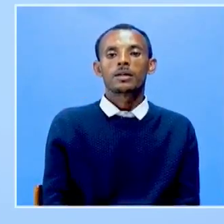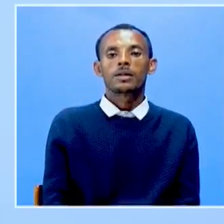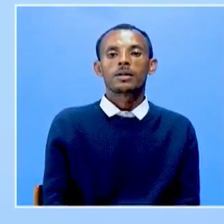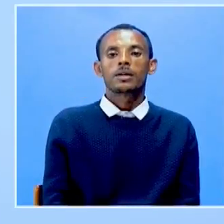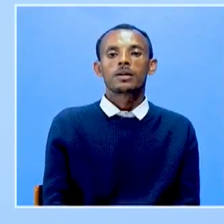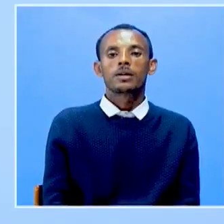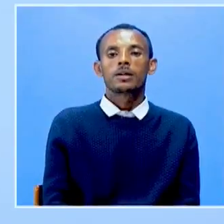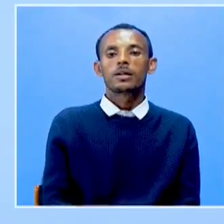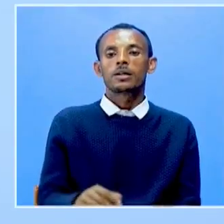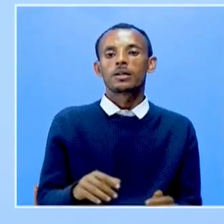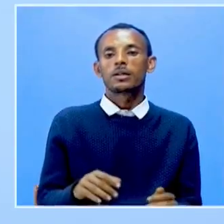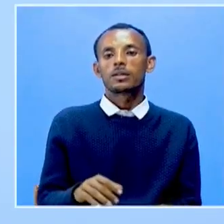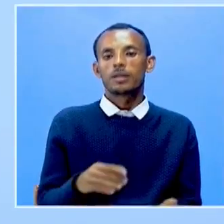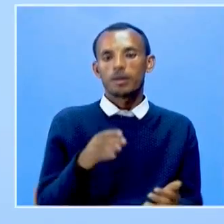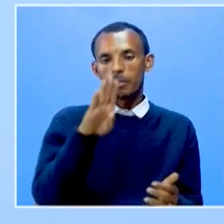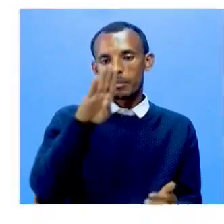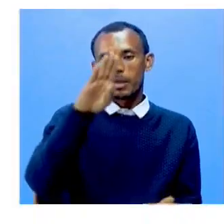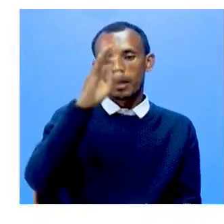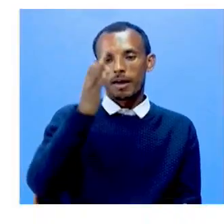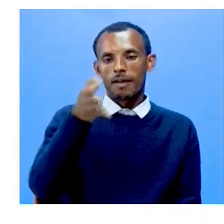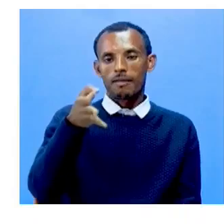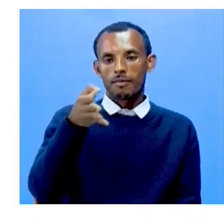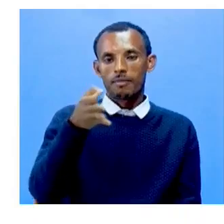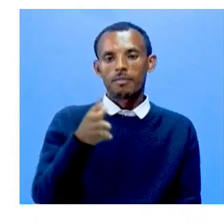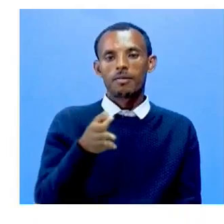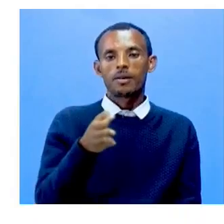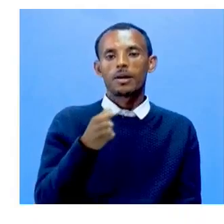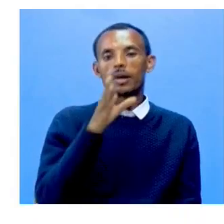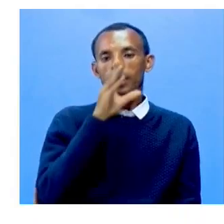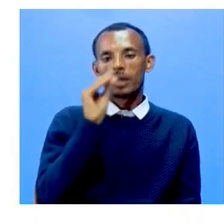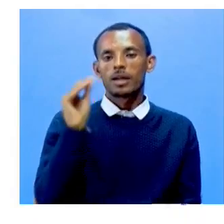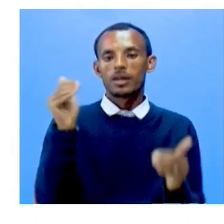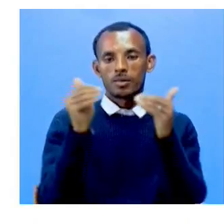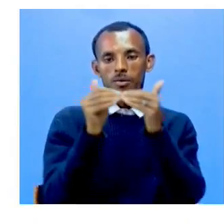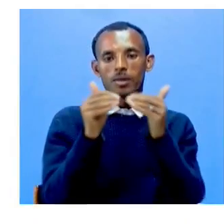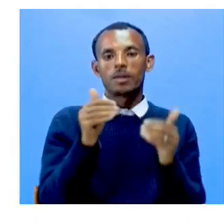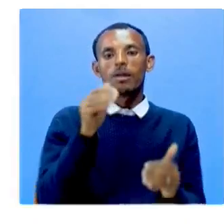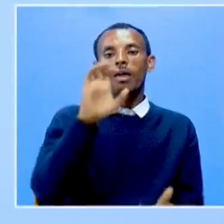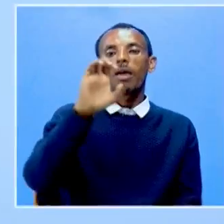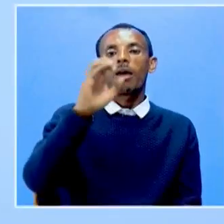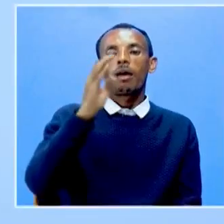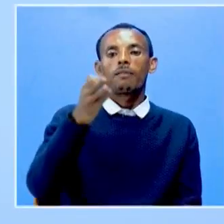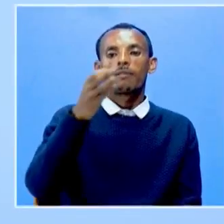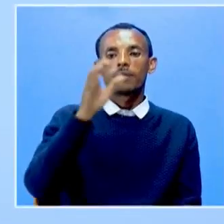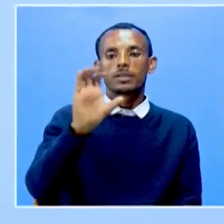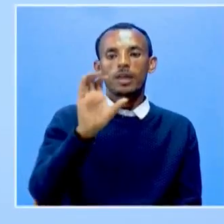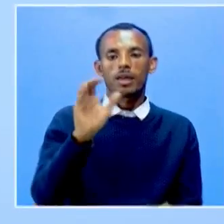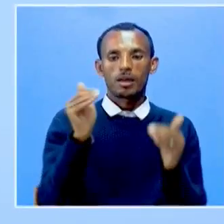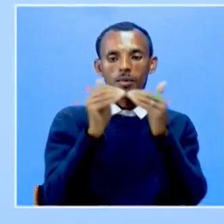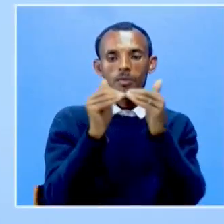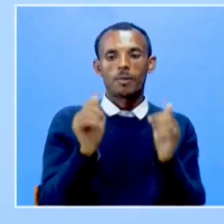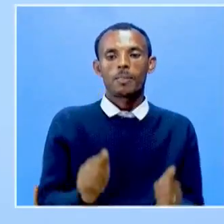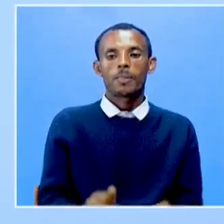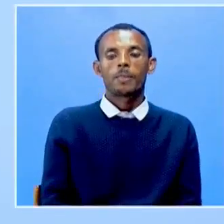half is also congruent. That means BF is the same as FC.